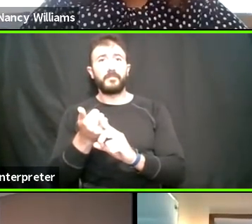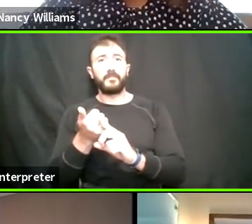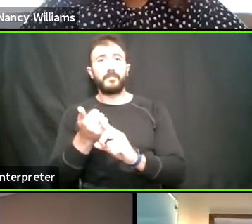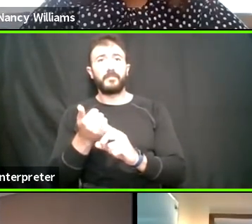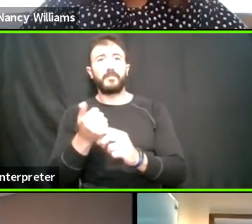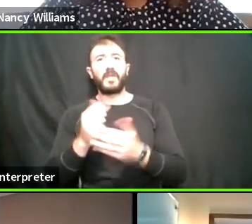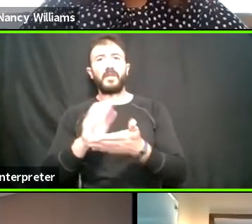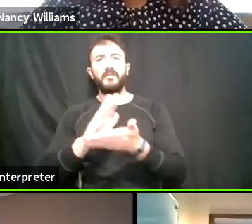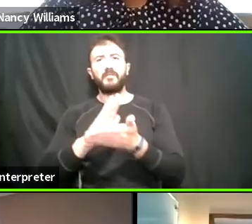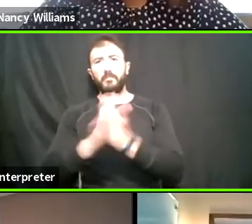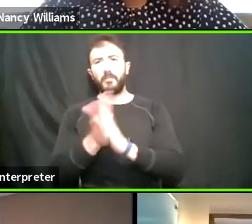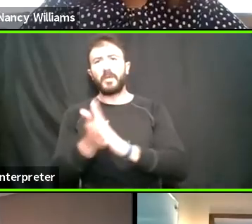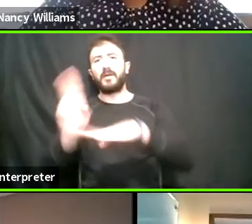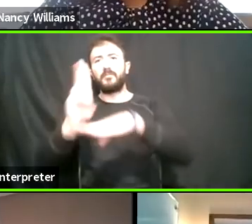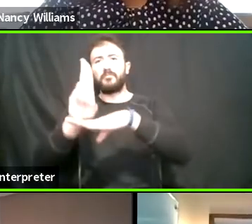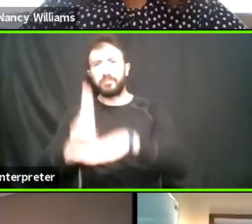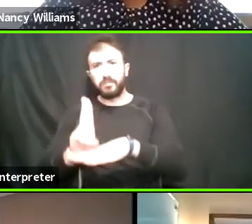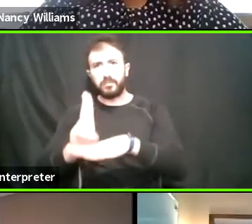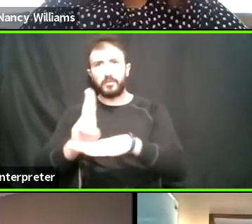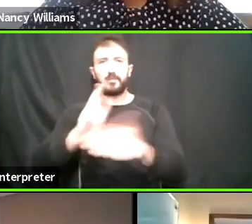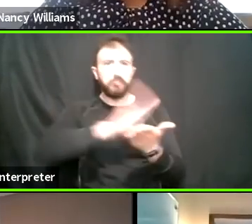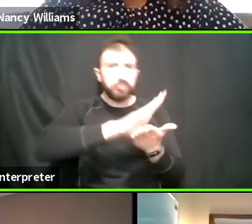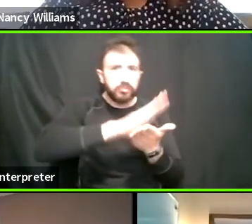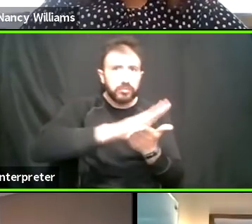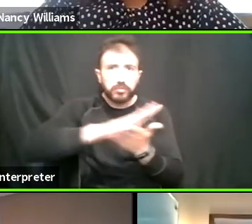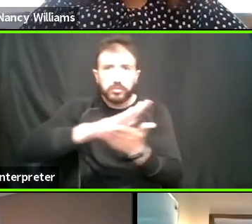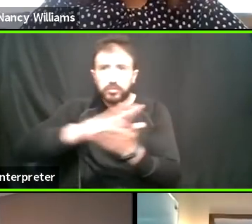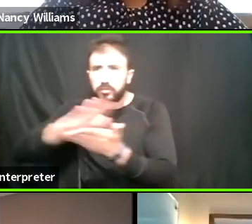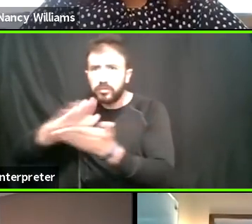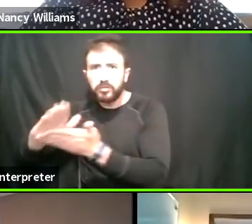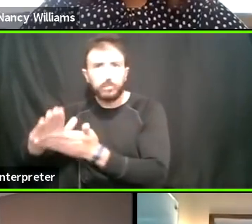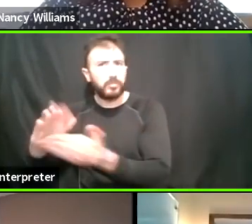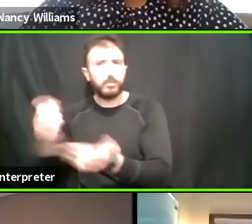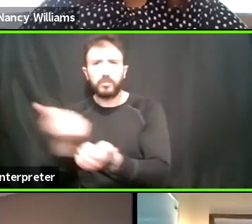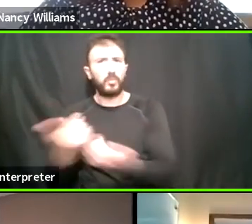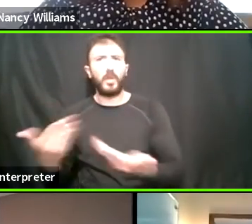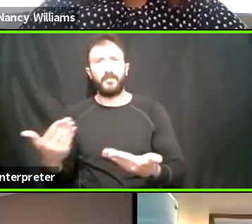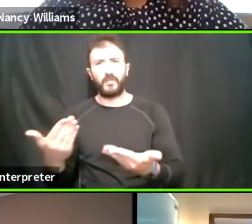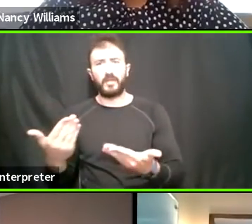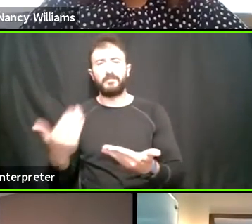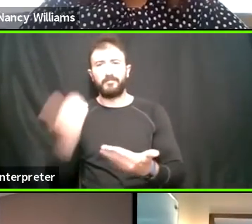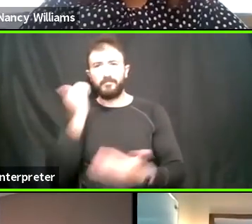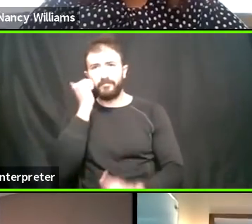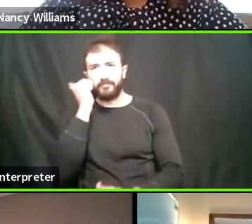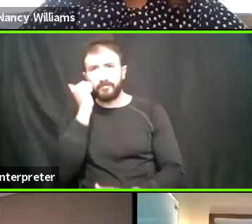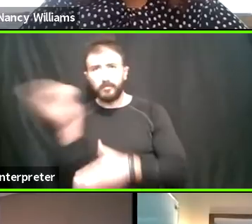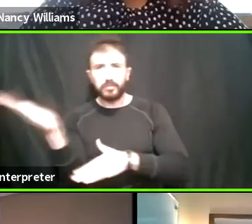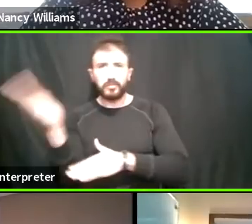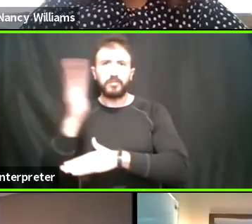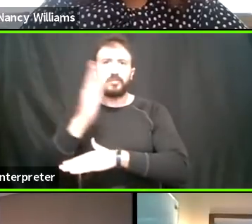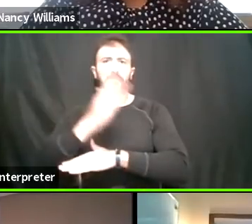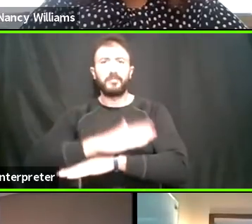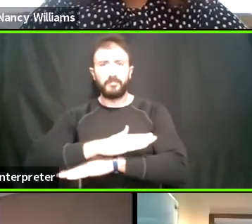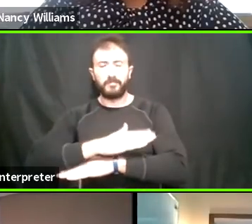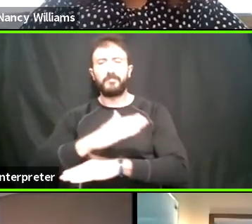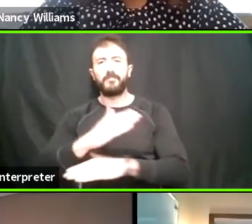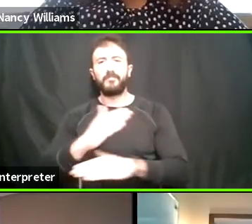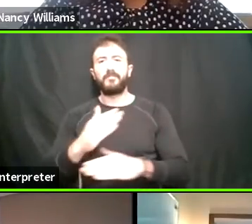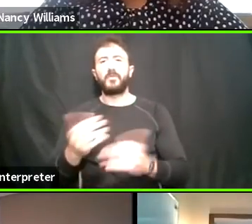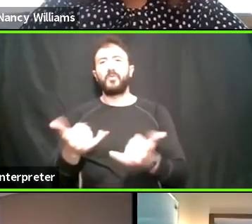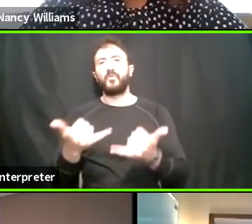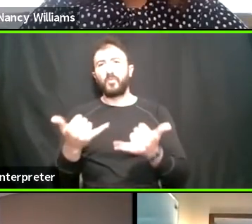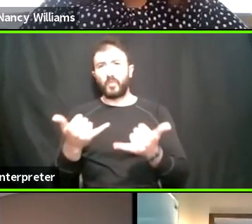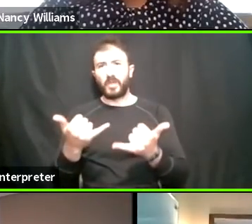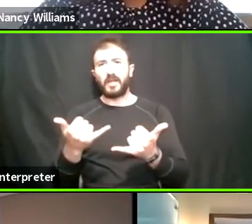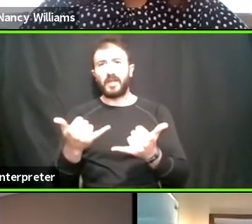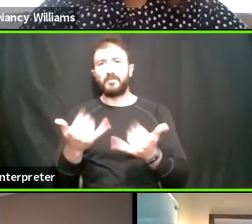program throughout the day. And that's going to continue when students return. They are doing that in the buildings now. As